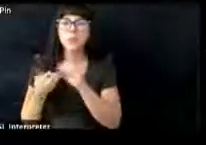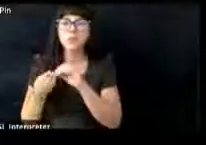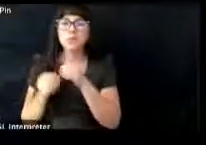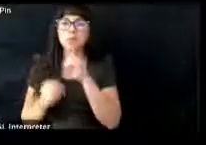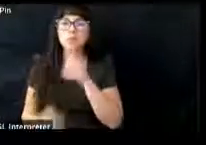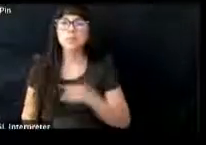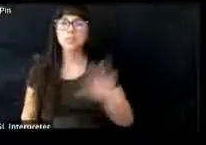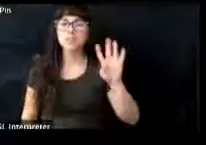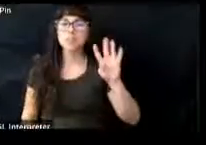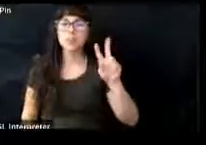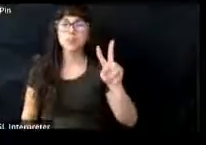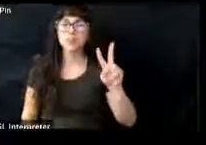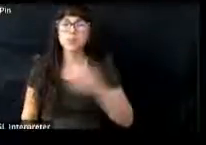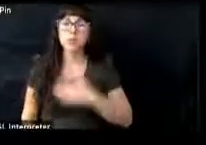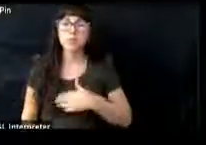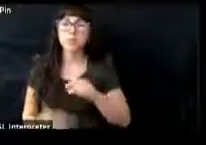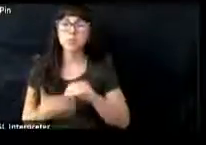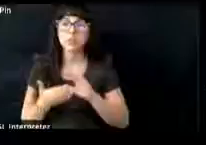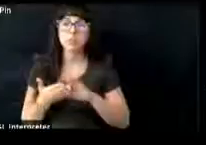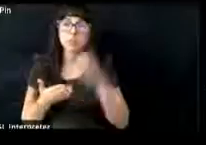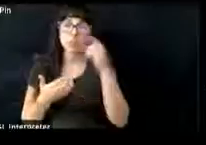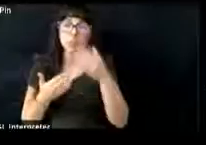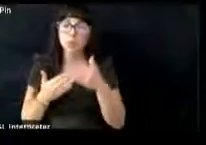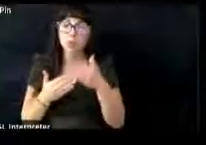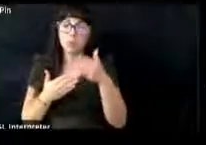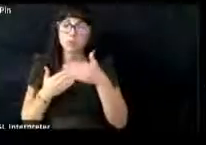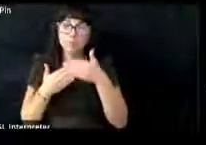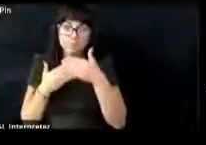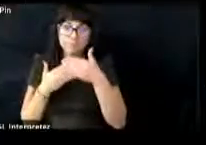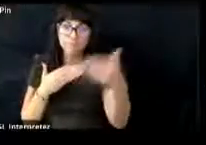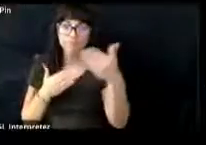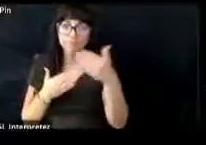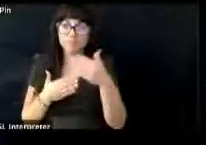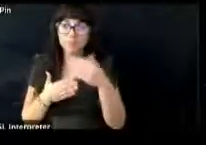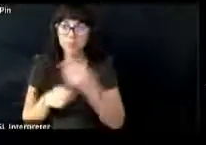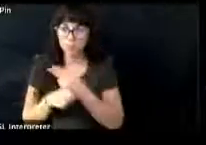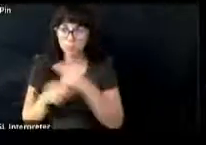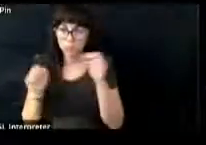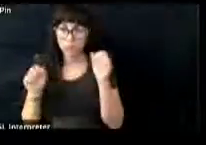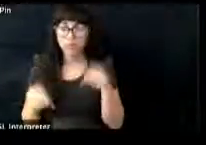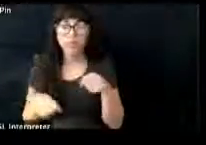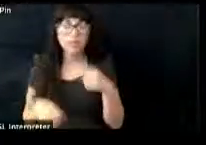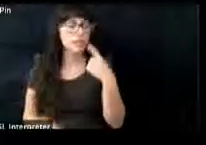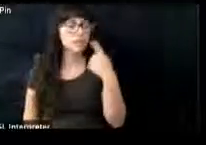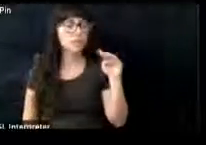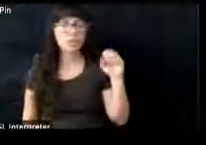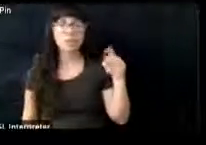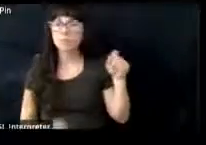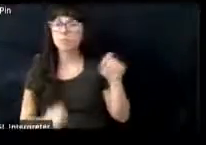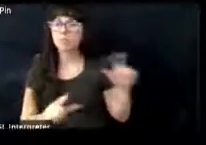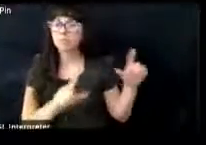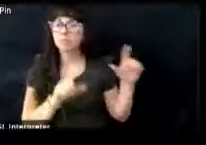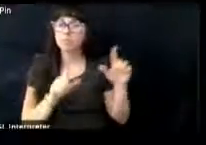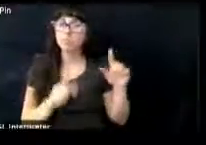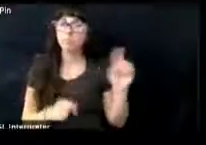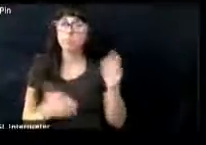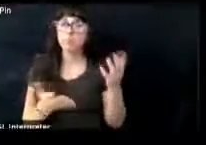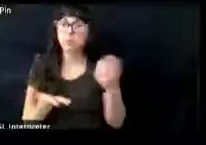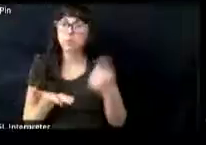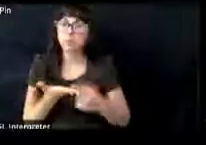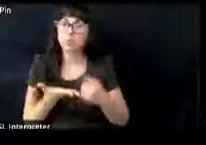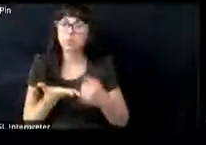please make note of that for future reference. And if you'll please let the mapper know what area you would like to discuss today, the floor is